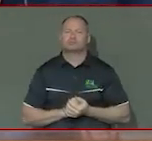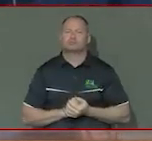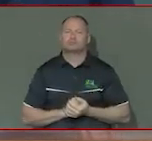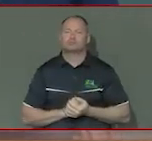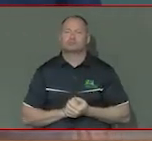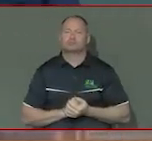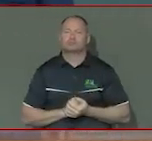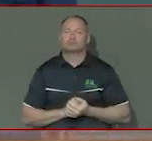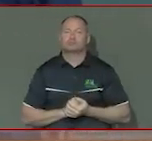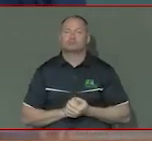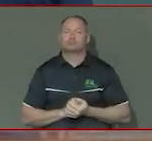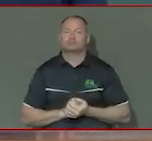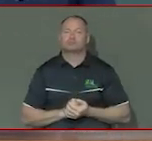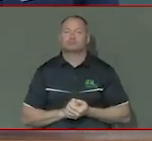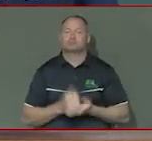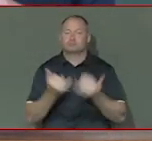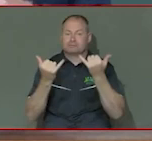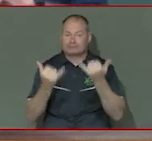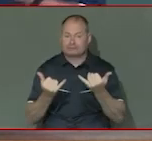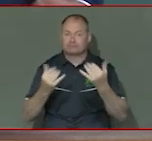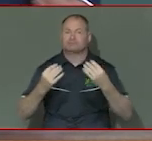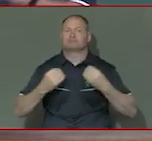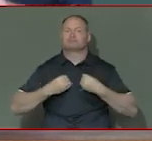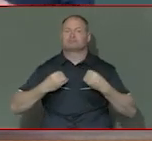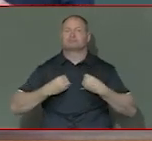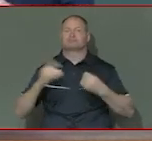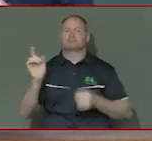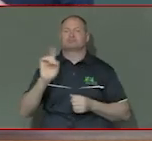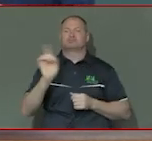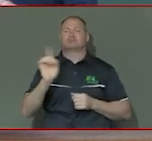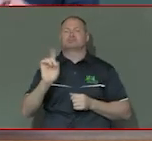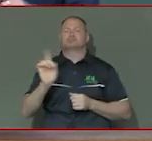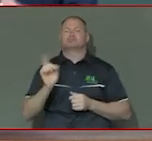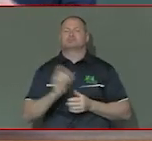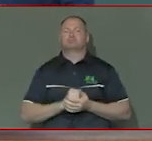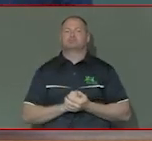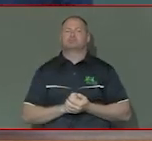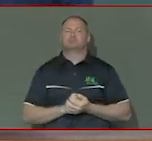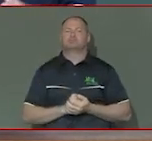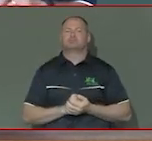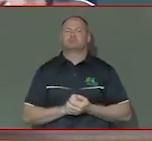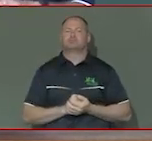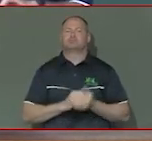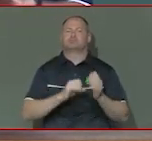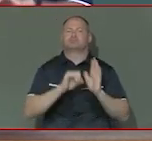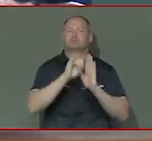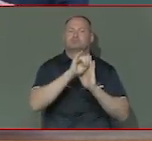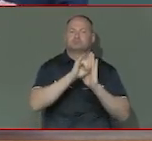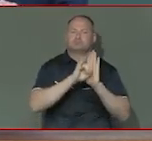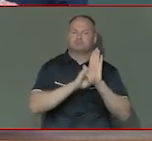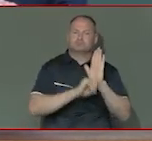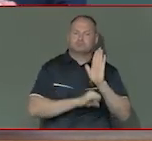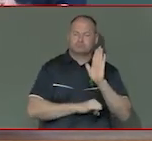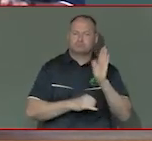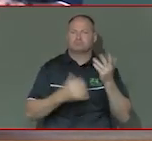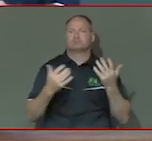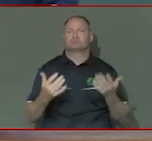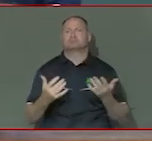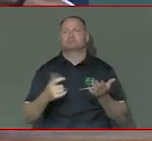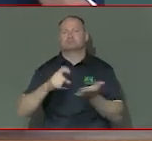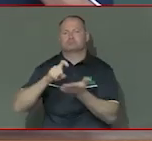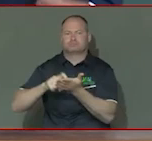Remember, what is your current assets? It's your inventory, your debtors, and your cash. All